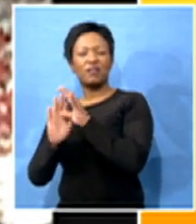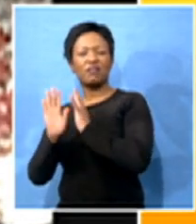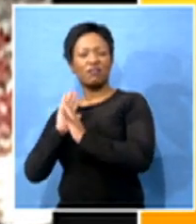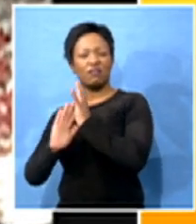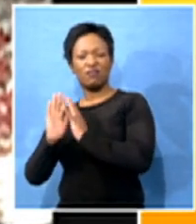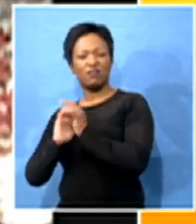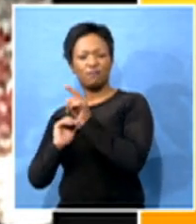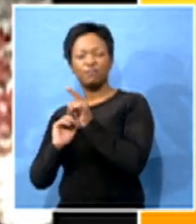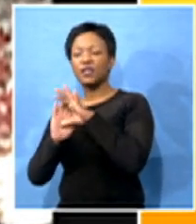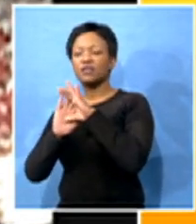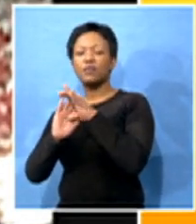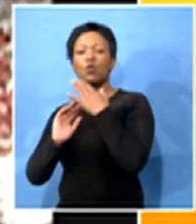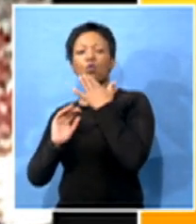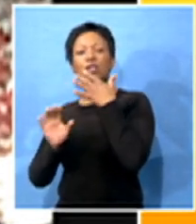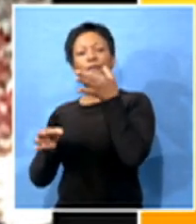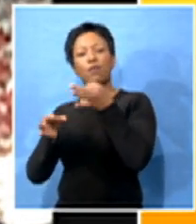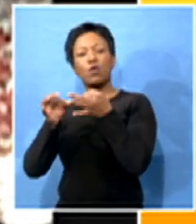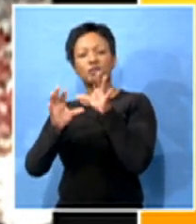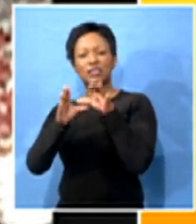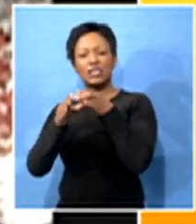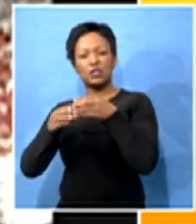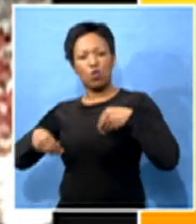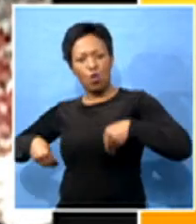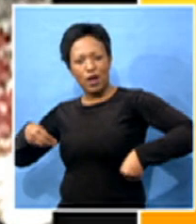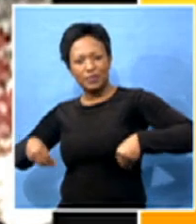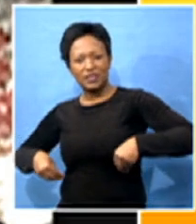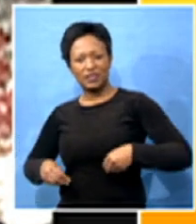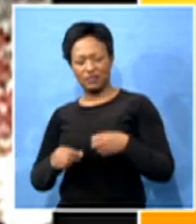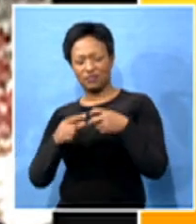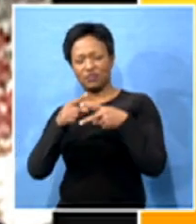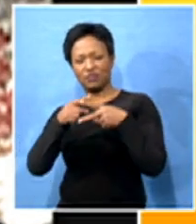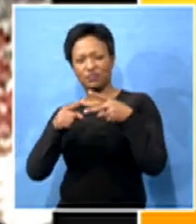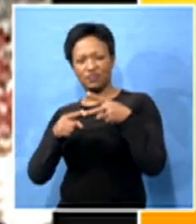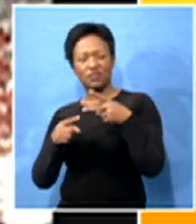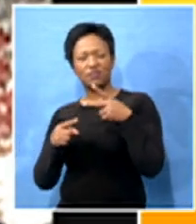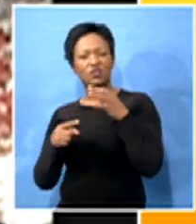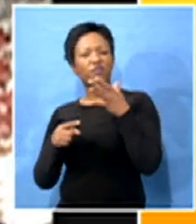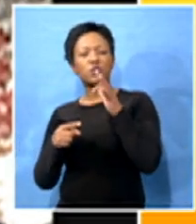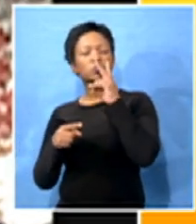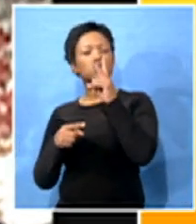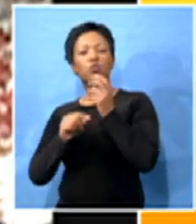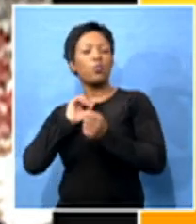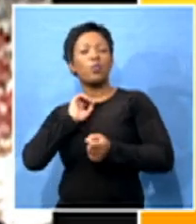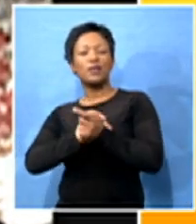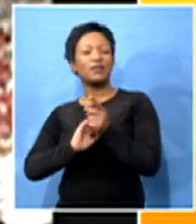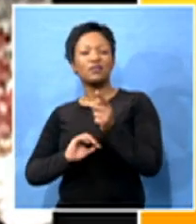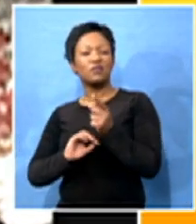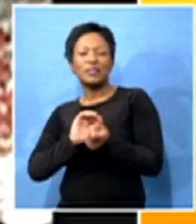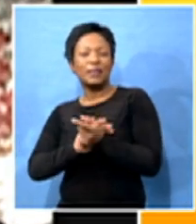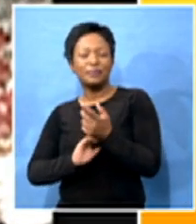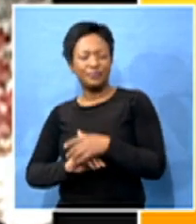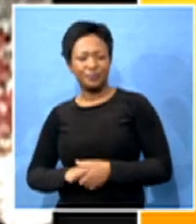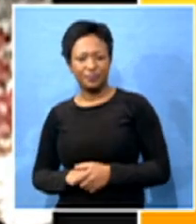talk to politicians, corruption, what have you seen taking place? What goes on?